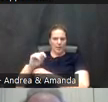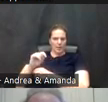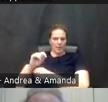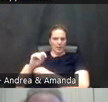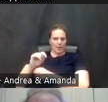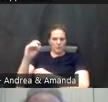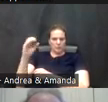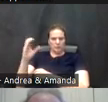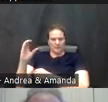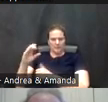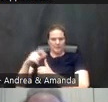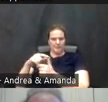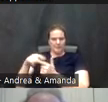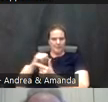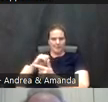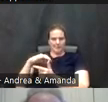Christine or staff?